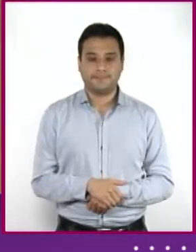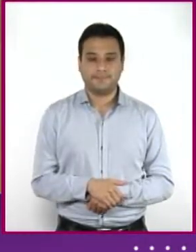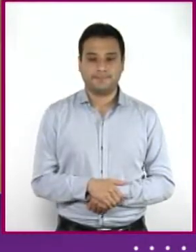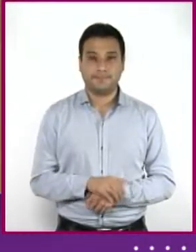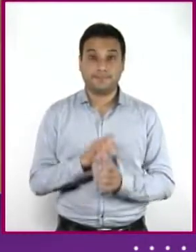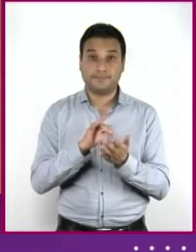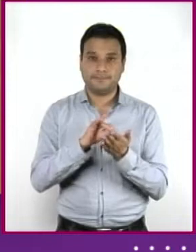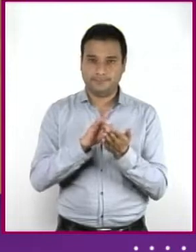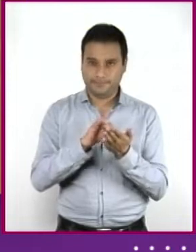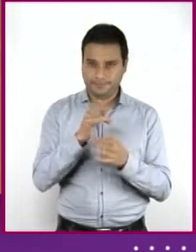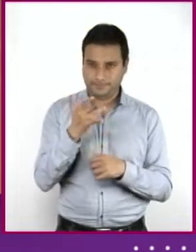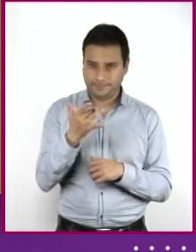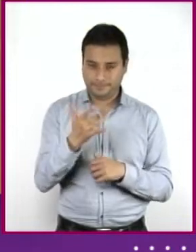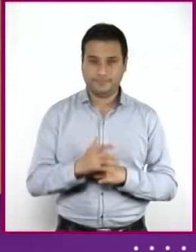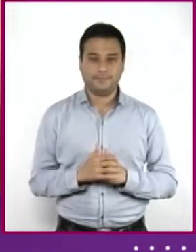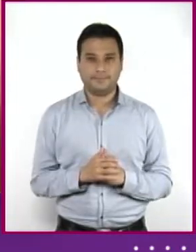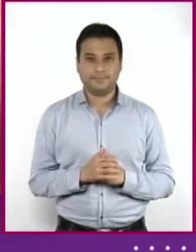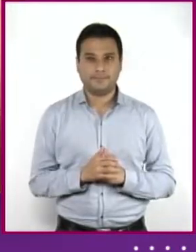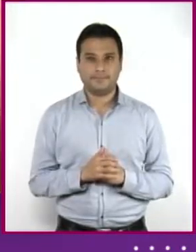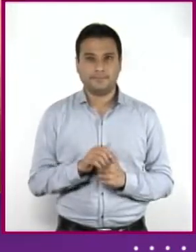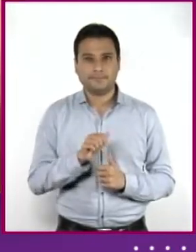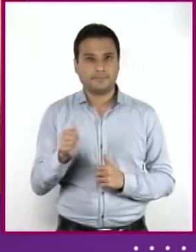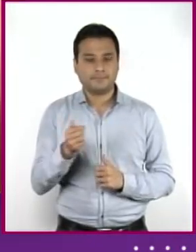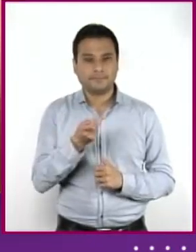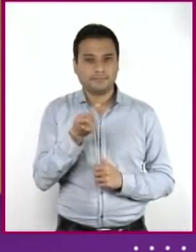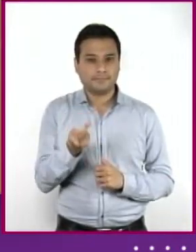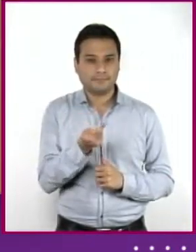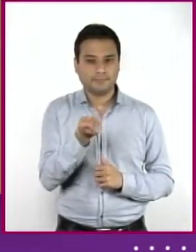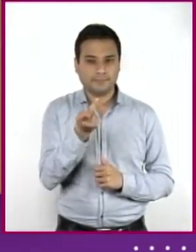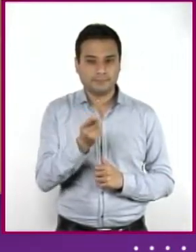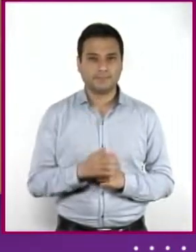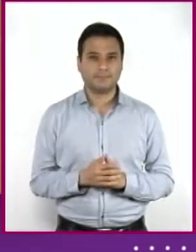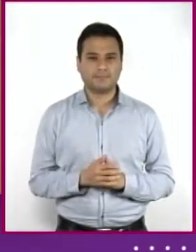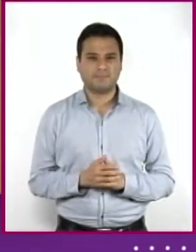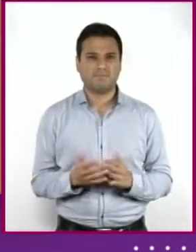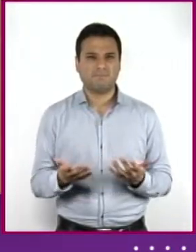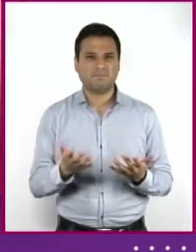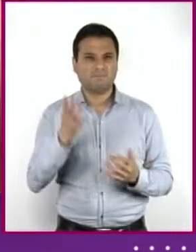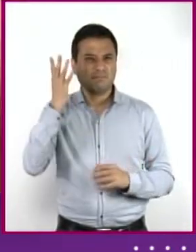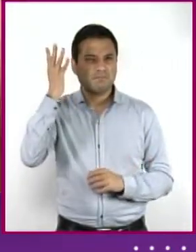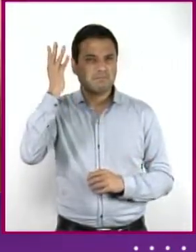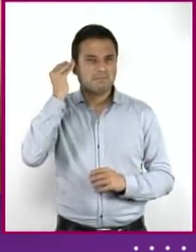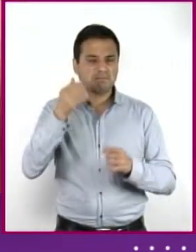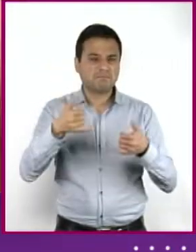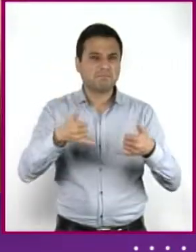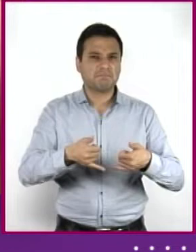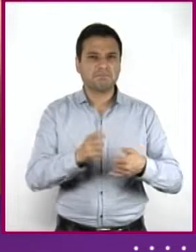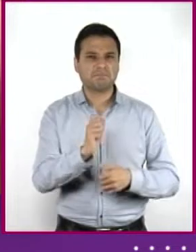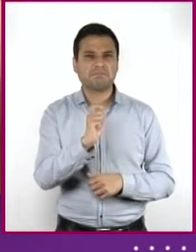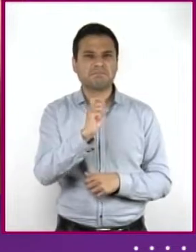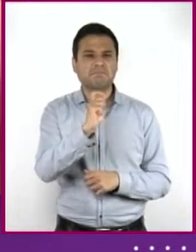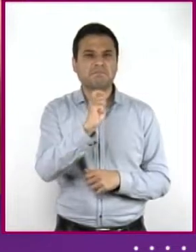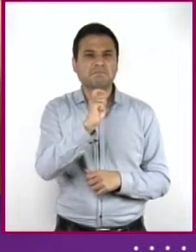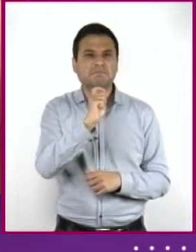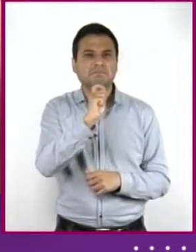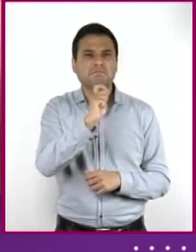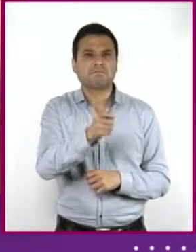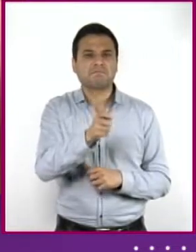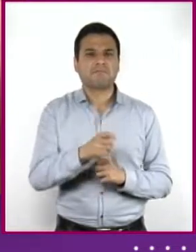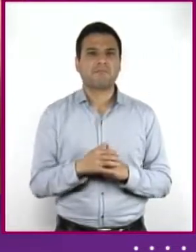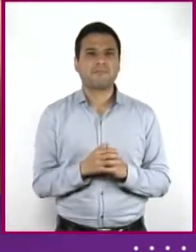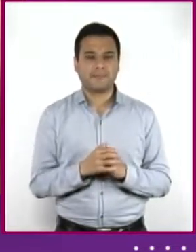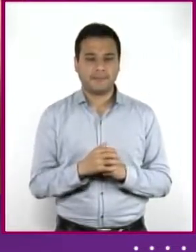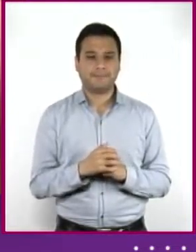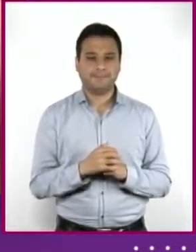Thank you. Do you have another question? What is Radio Rebelde about? Radio Rebelde